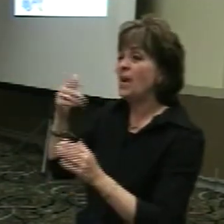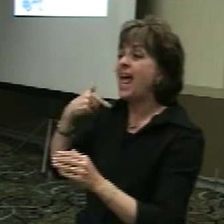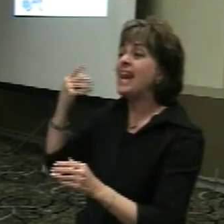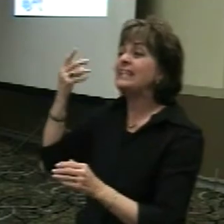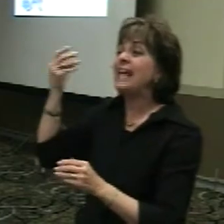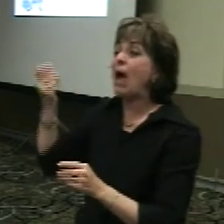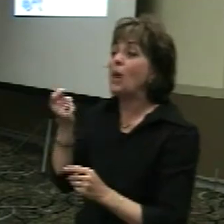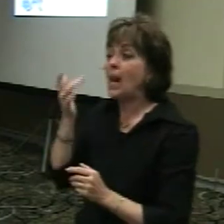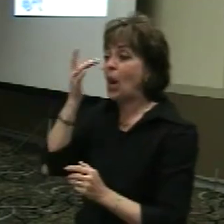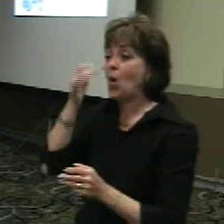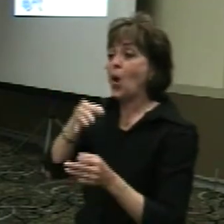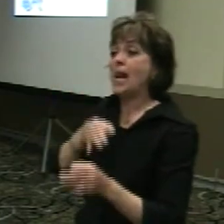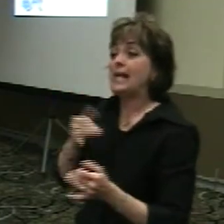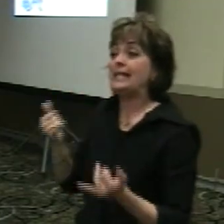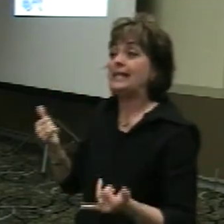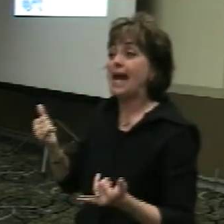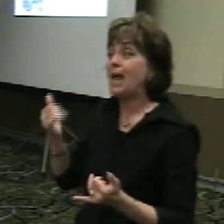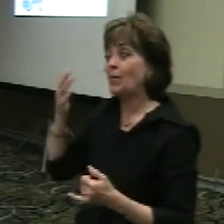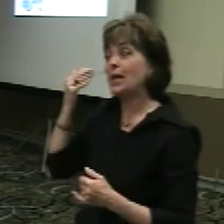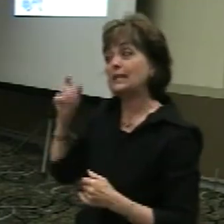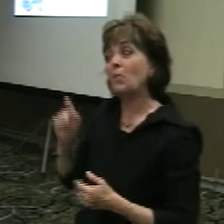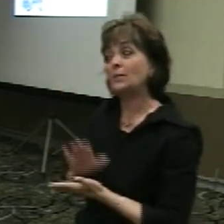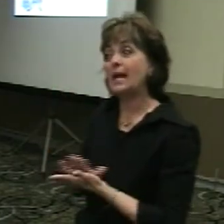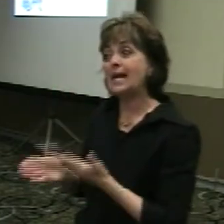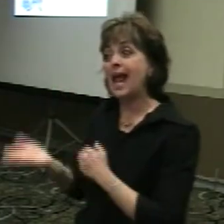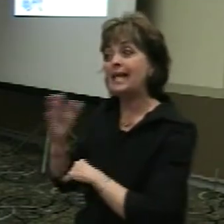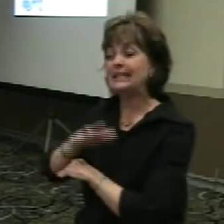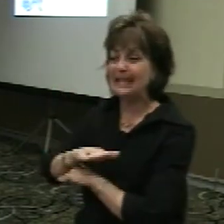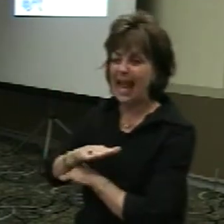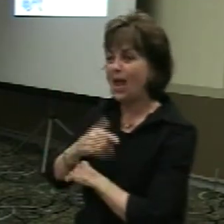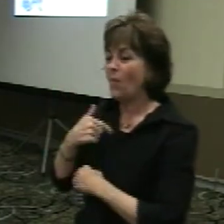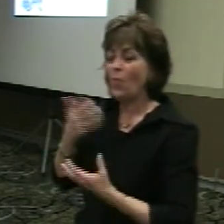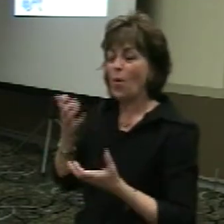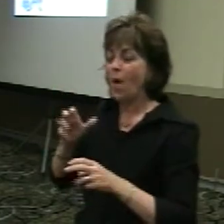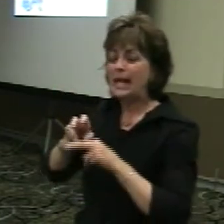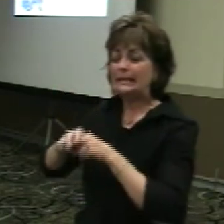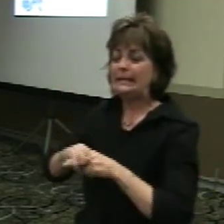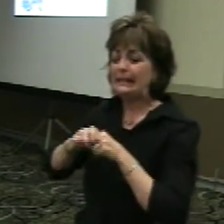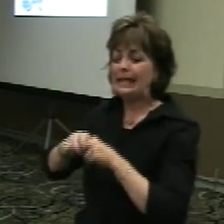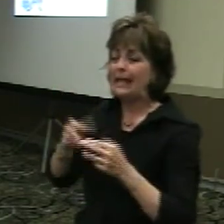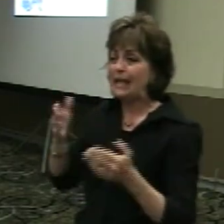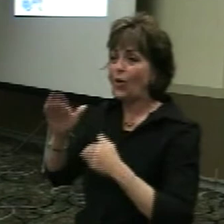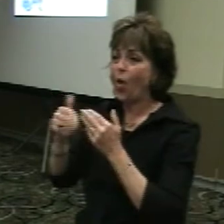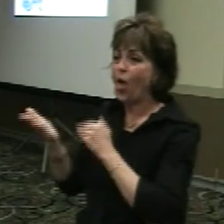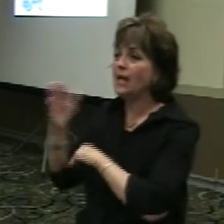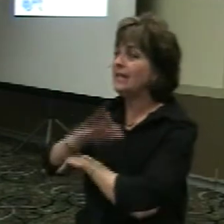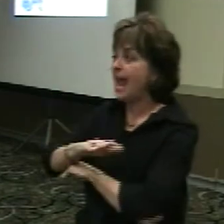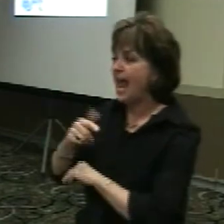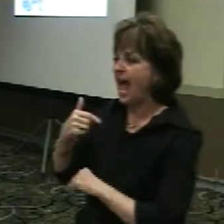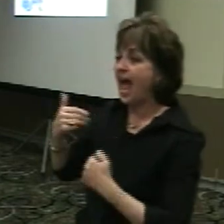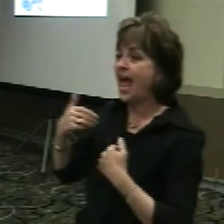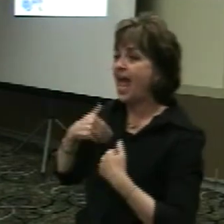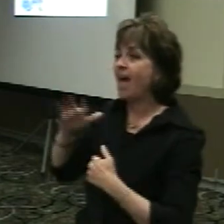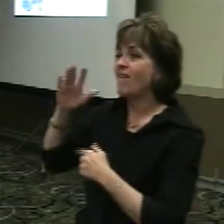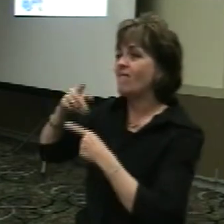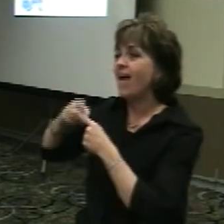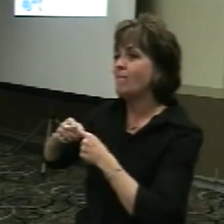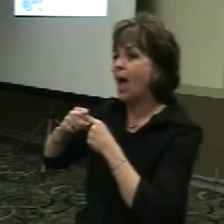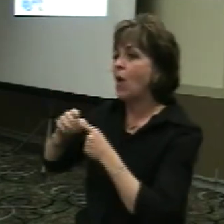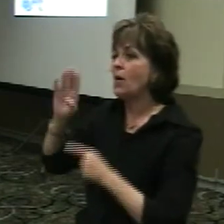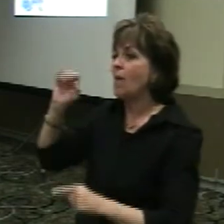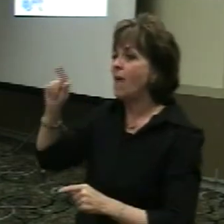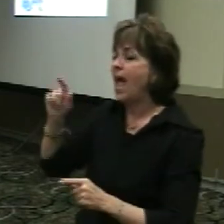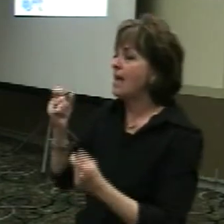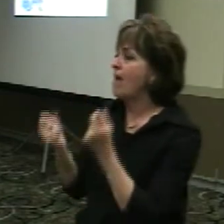out a little bit early today, because it's supposed to be a nice day and gosh, we don't want to sit in here all day, I have got a 5-pound bag